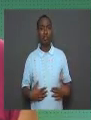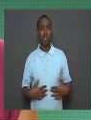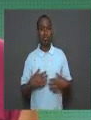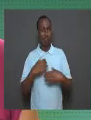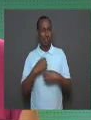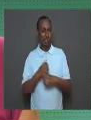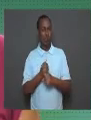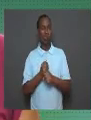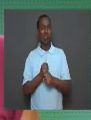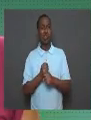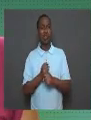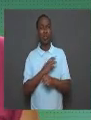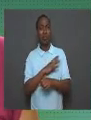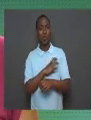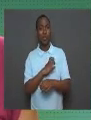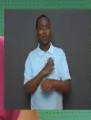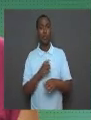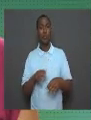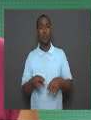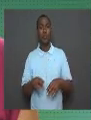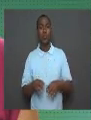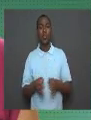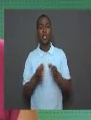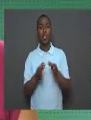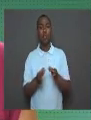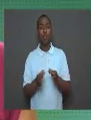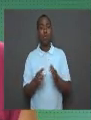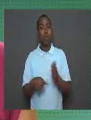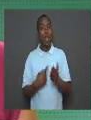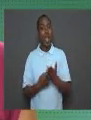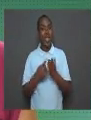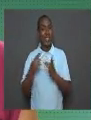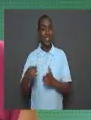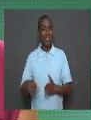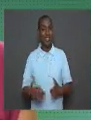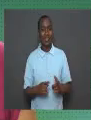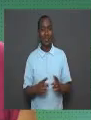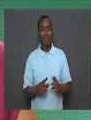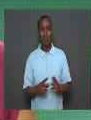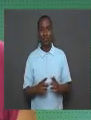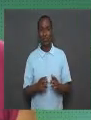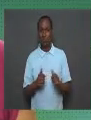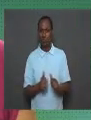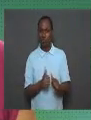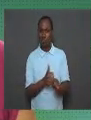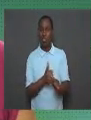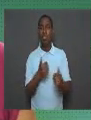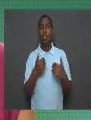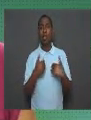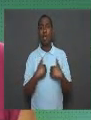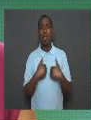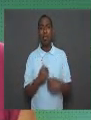movements. The system has a series of valves, like the ones found